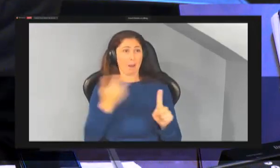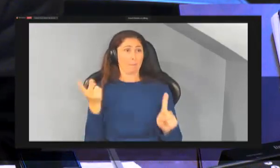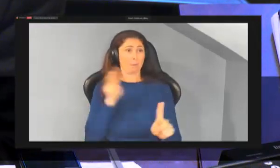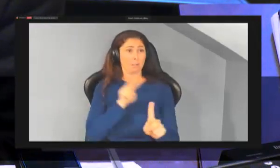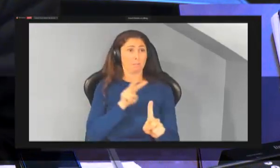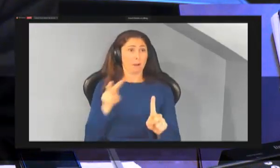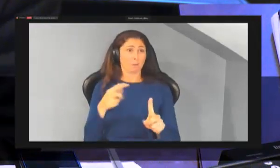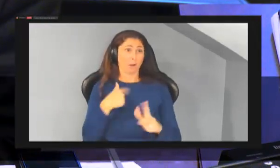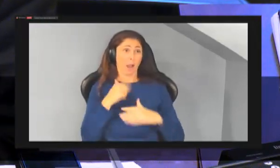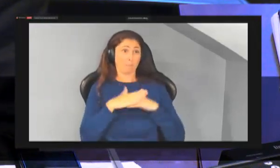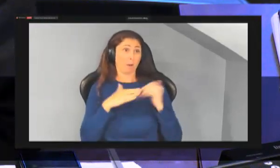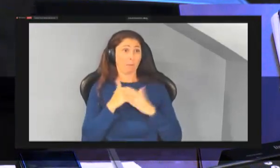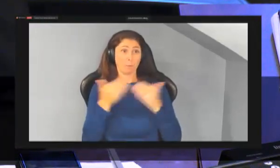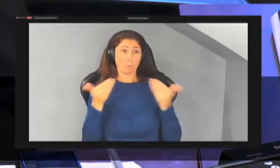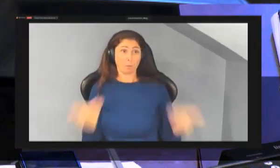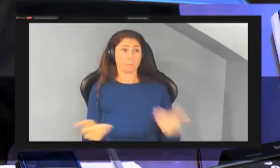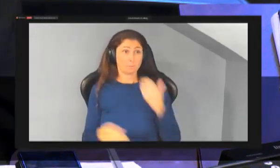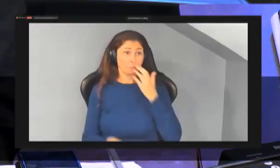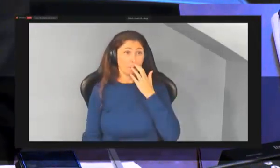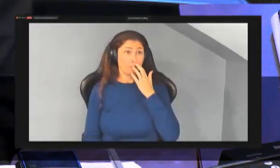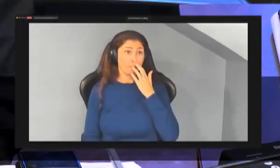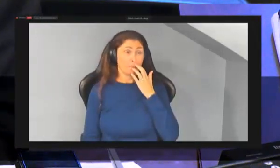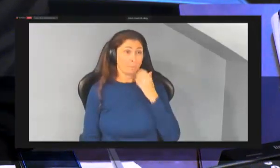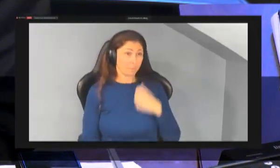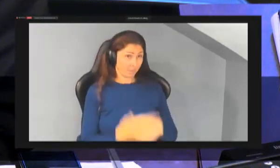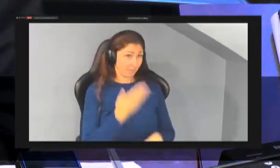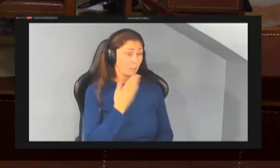comfortable moving this forward. Councilwoman Strasburger. Thank you.